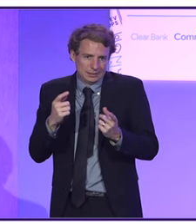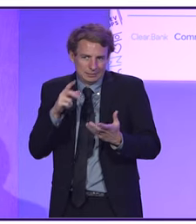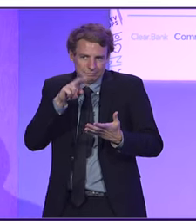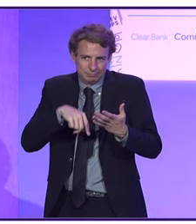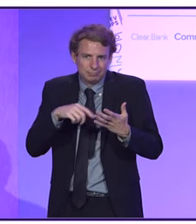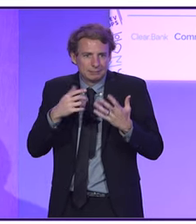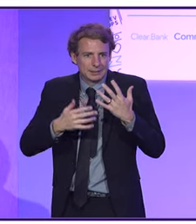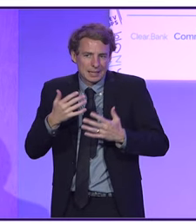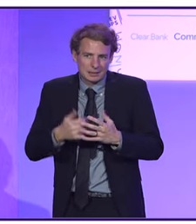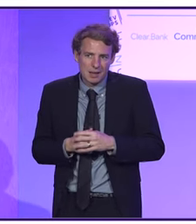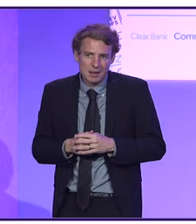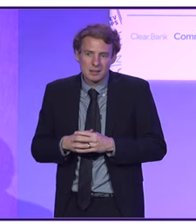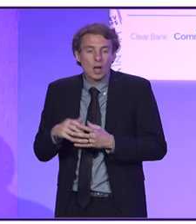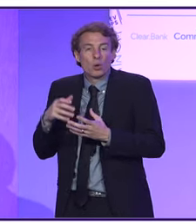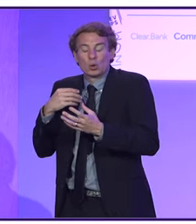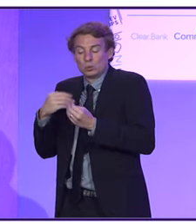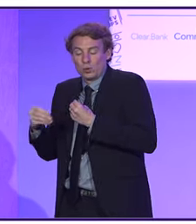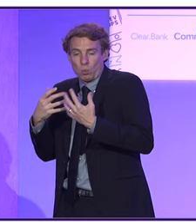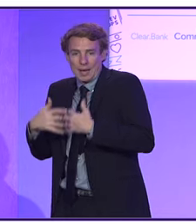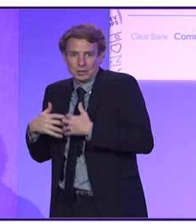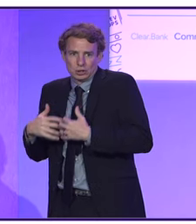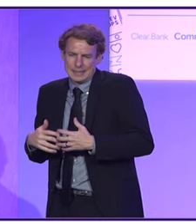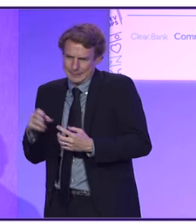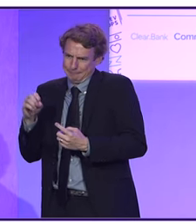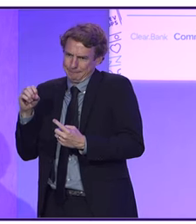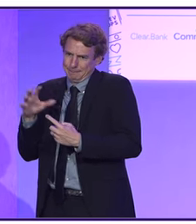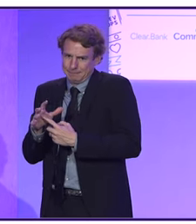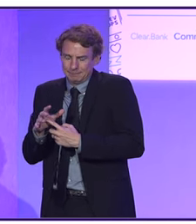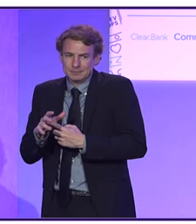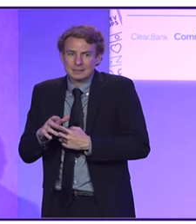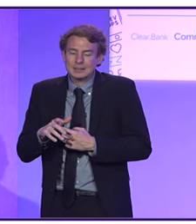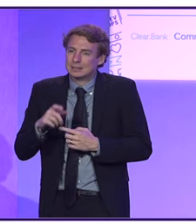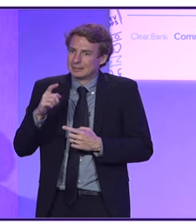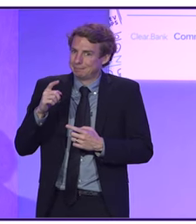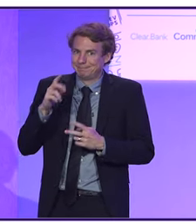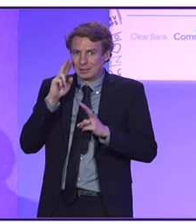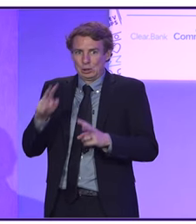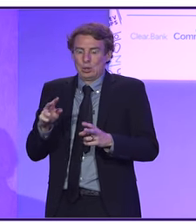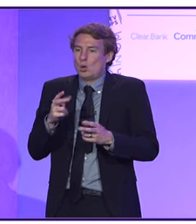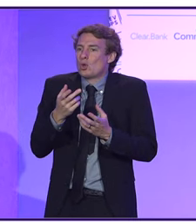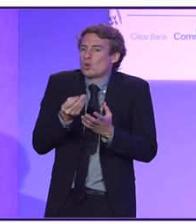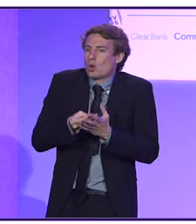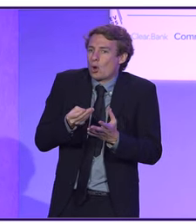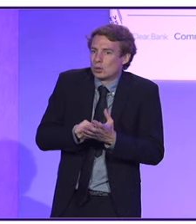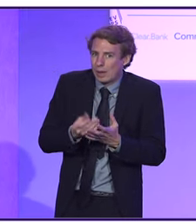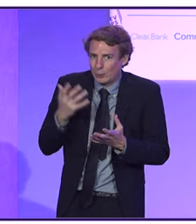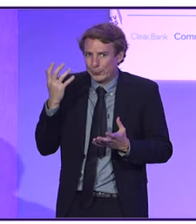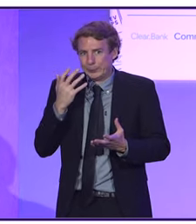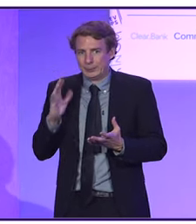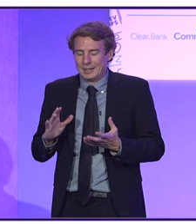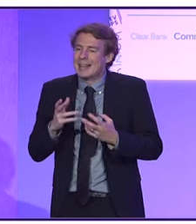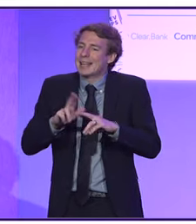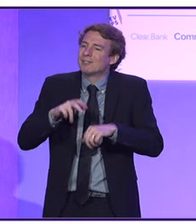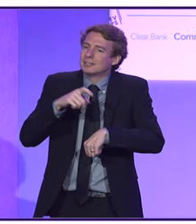engineering outfit is the software engineers, okay? It makes the infrastructure costs pale by comparison. So if you're taking a really, really long time to do it, the